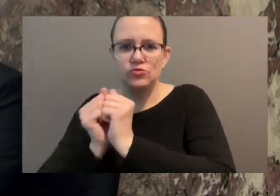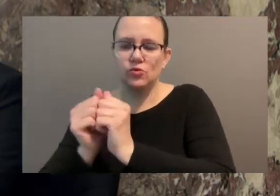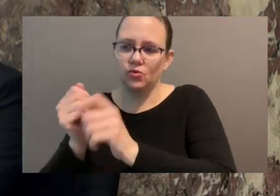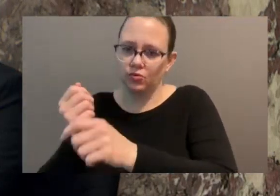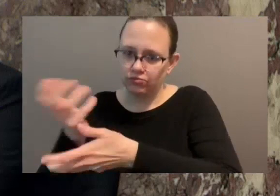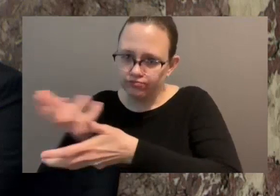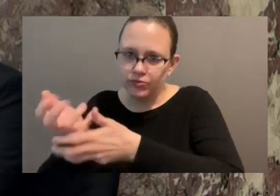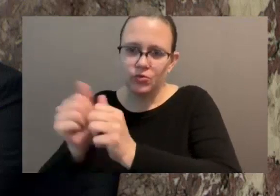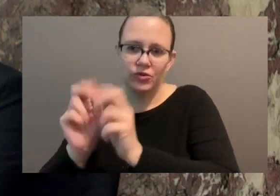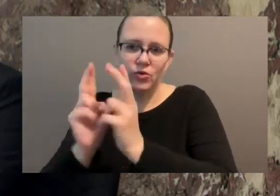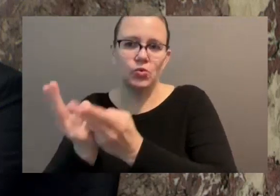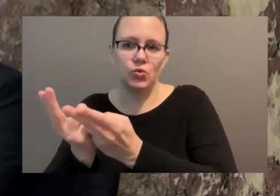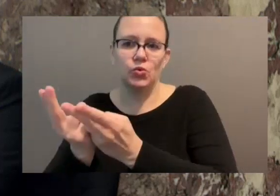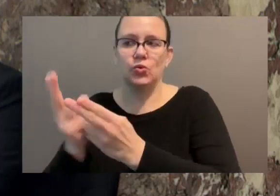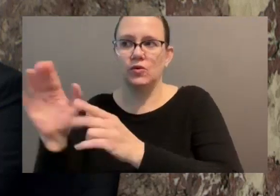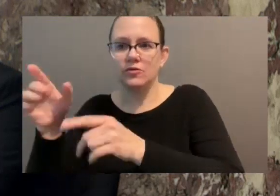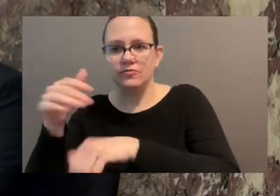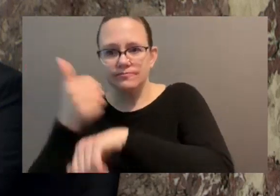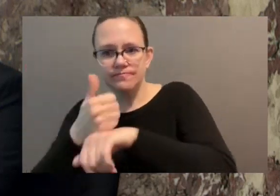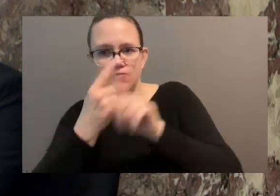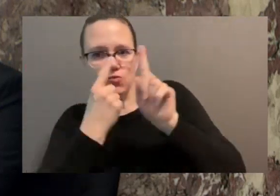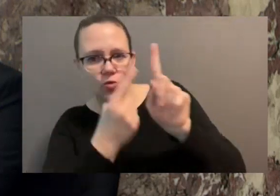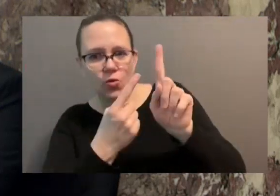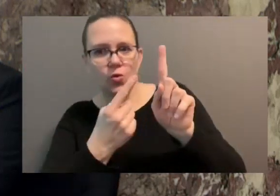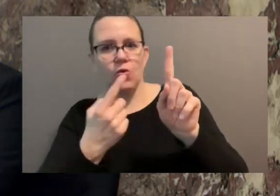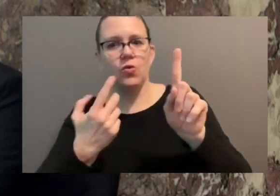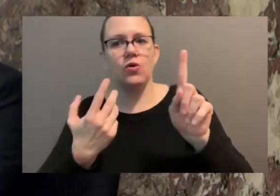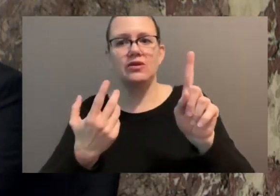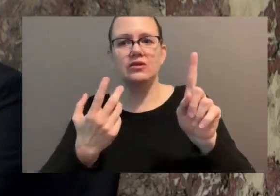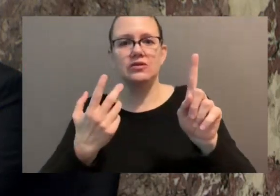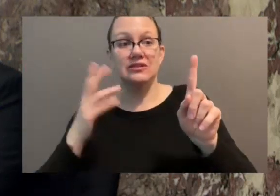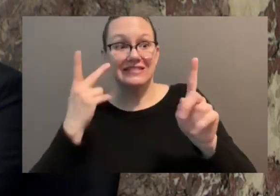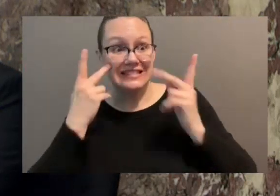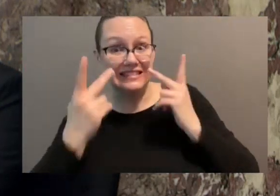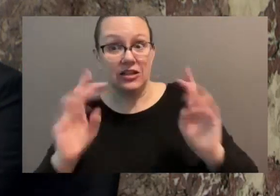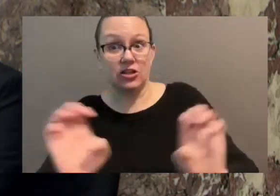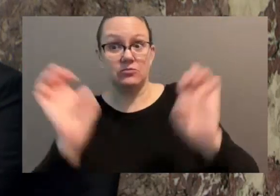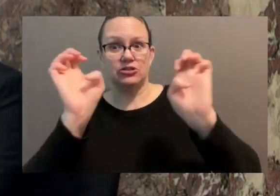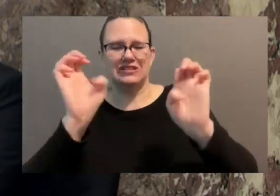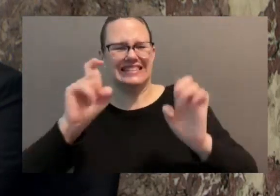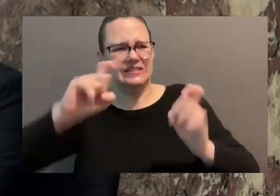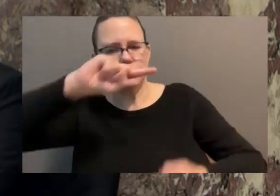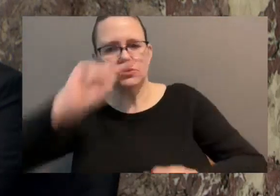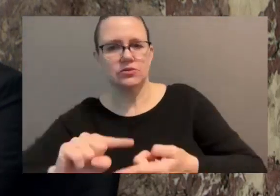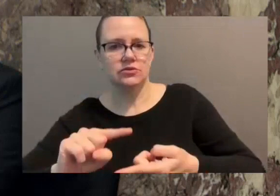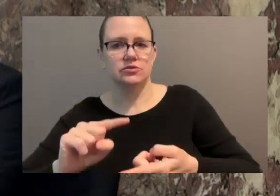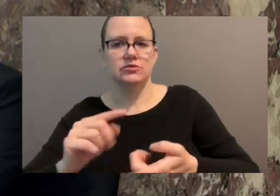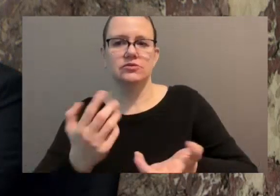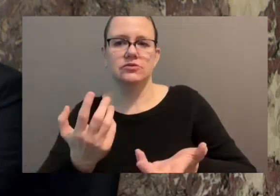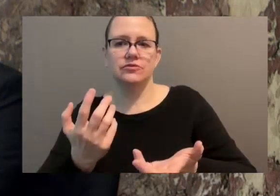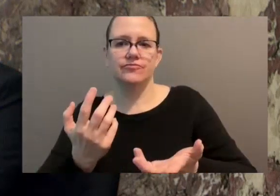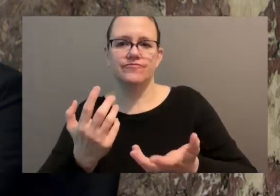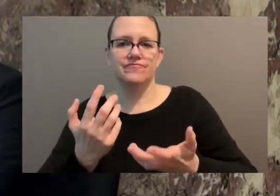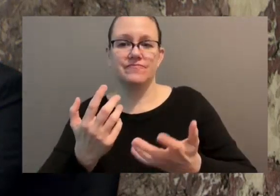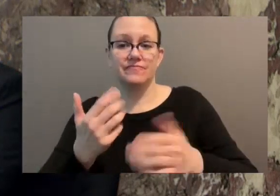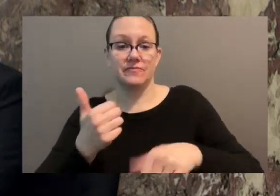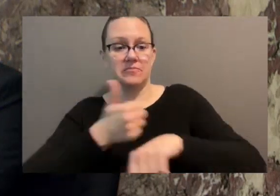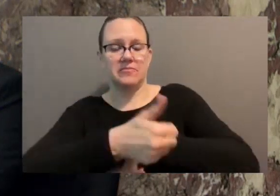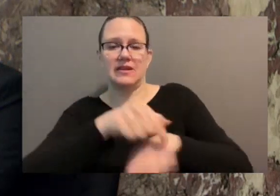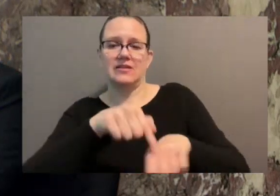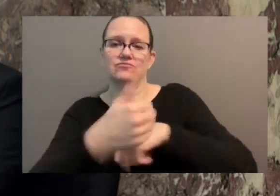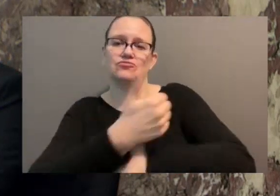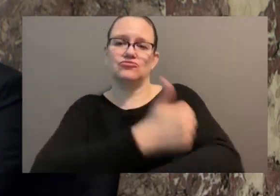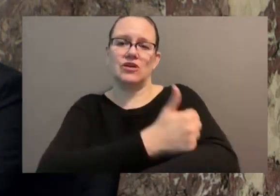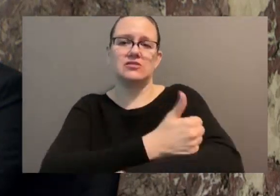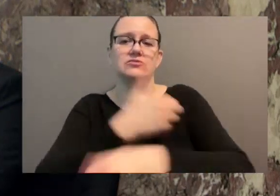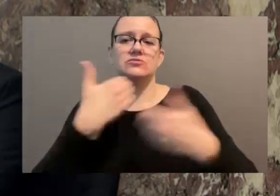tragedy, this damaging fact of the toxic drug emergency, and as well, Honourable Speaker, that we ensure